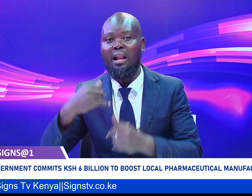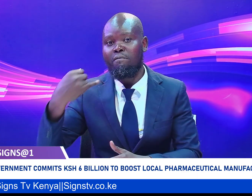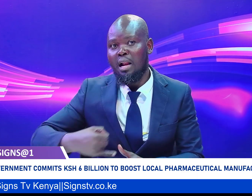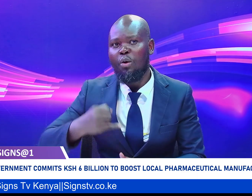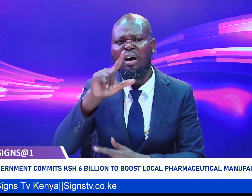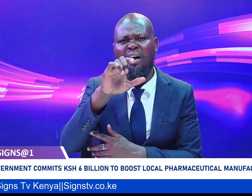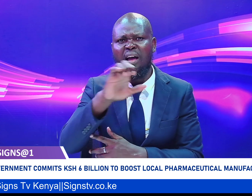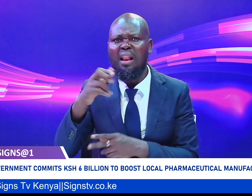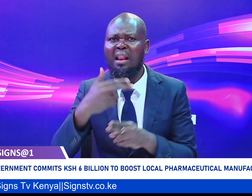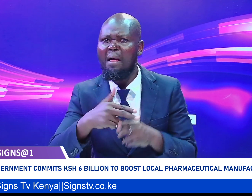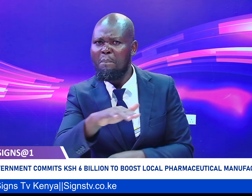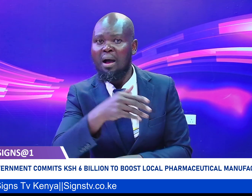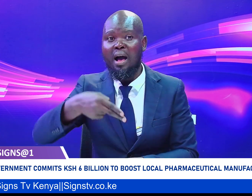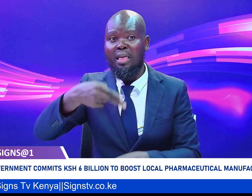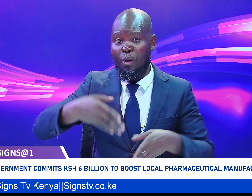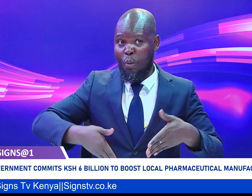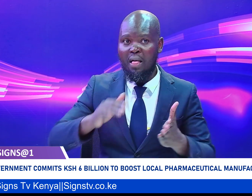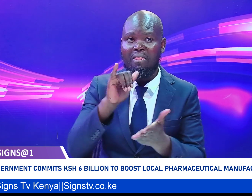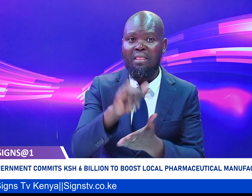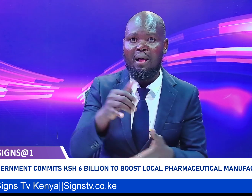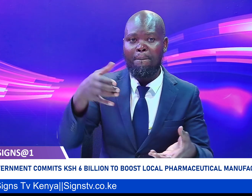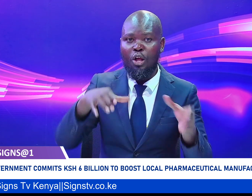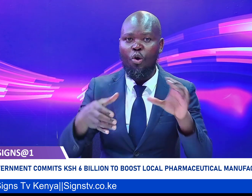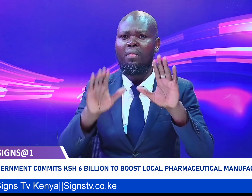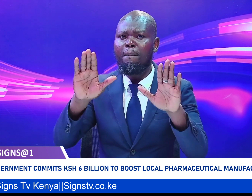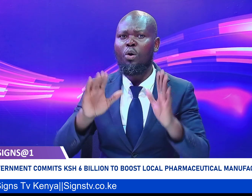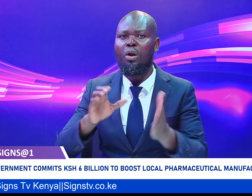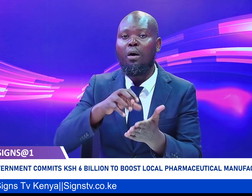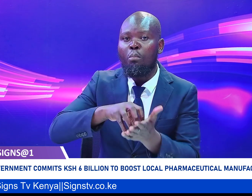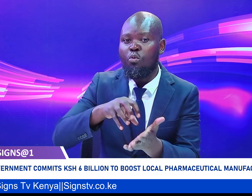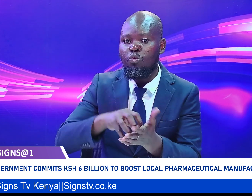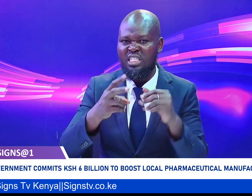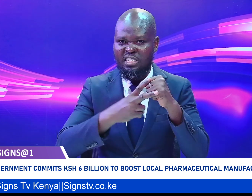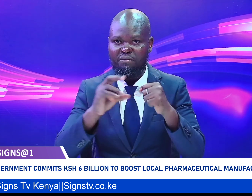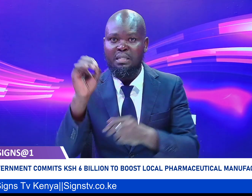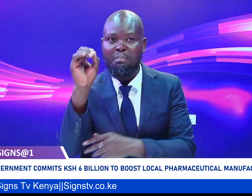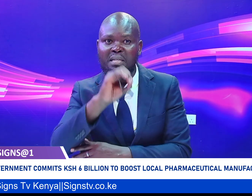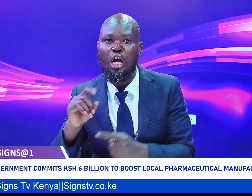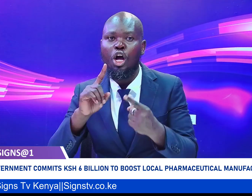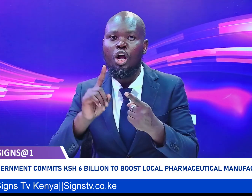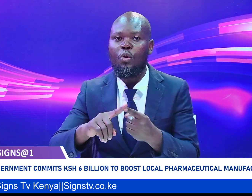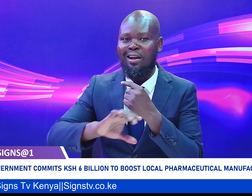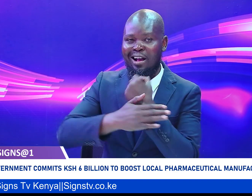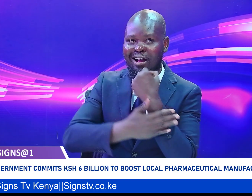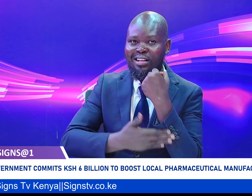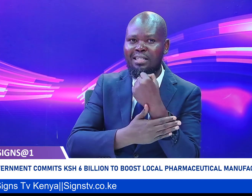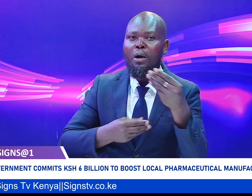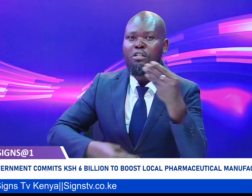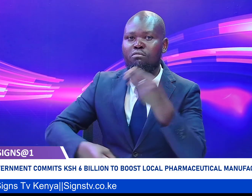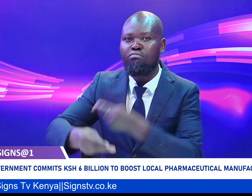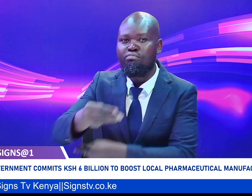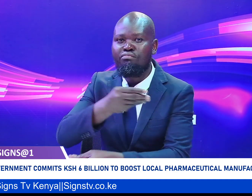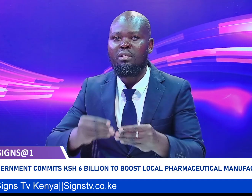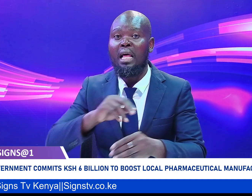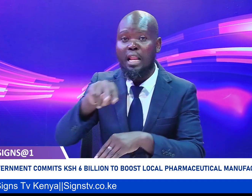Cabinet Secretary for Investment, Trade and Industry, Lee Kinyanjui, highlighted that pharmaceutical imports contribute over 70% of the country's